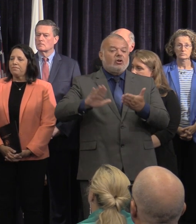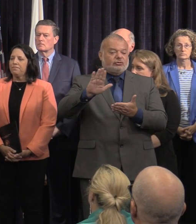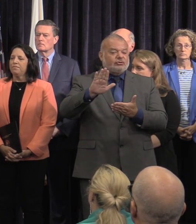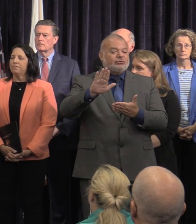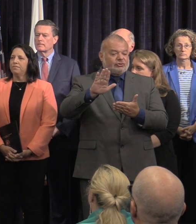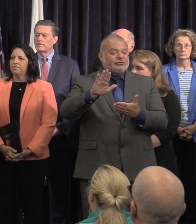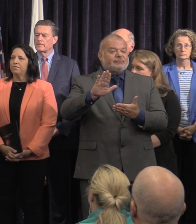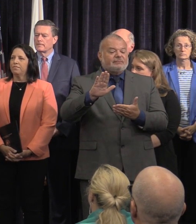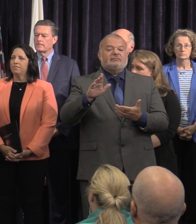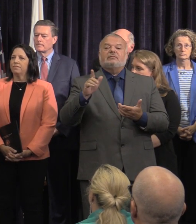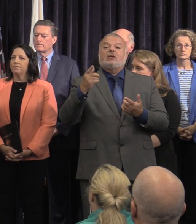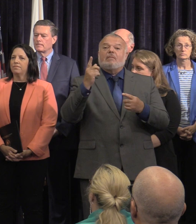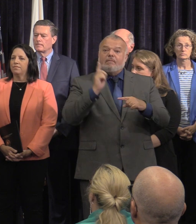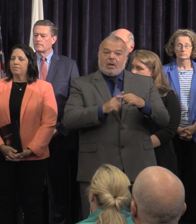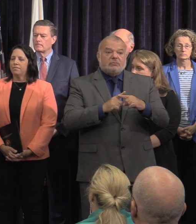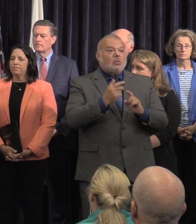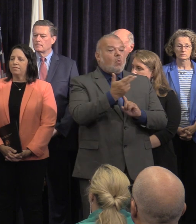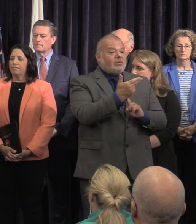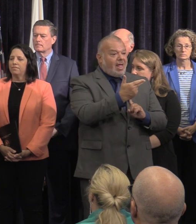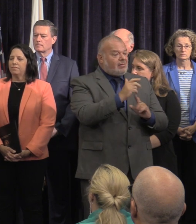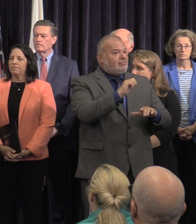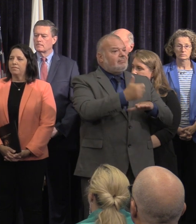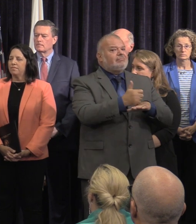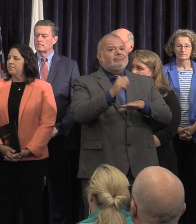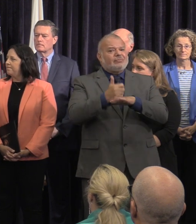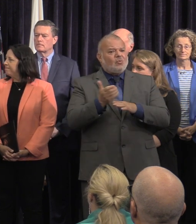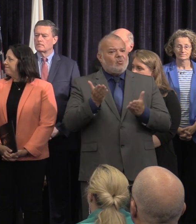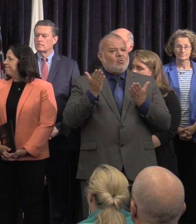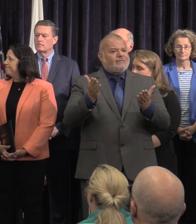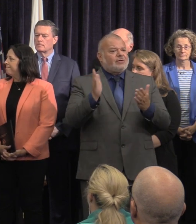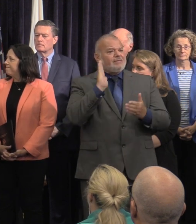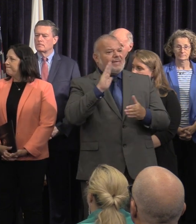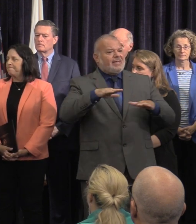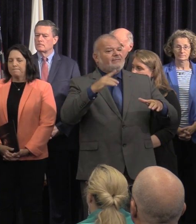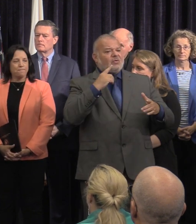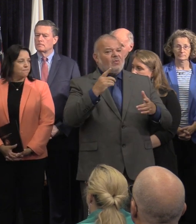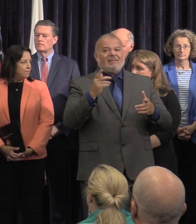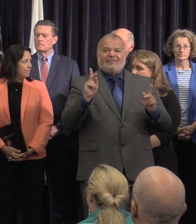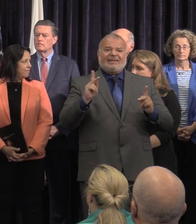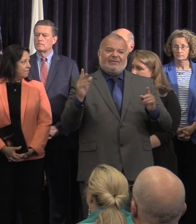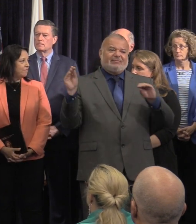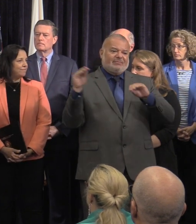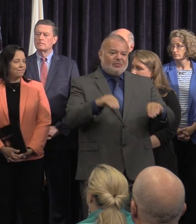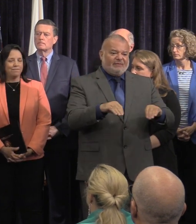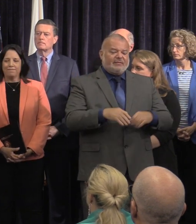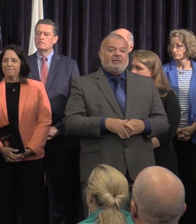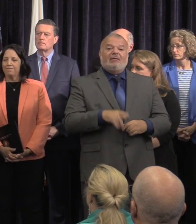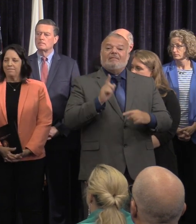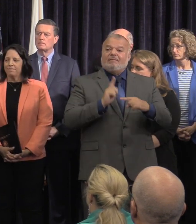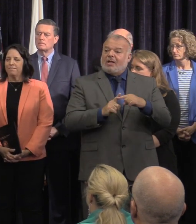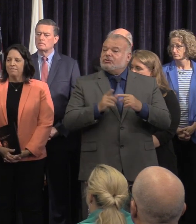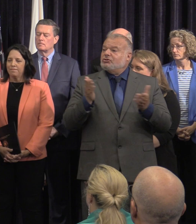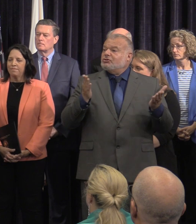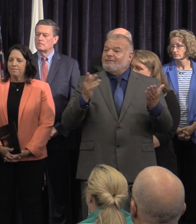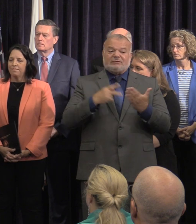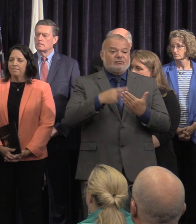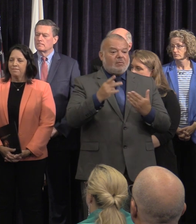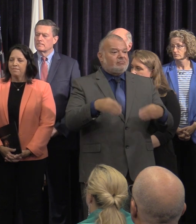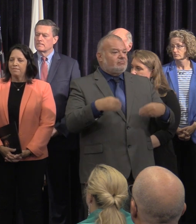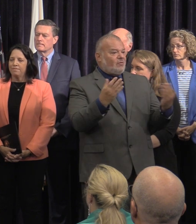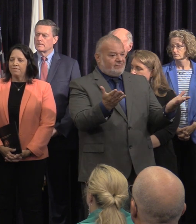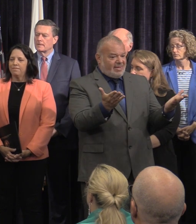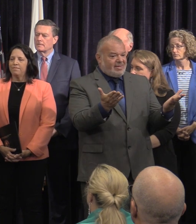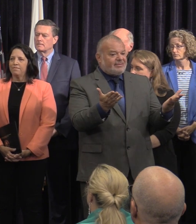services program for immigrants, the first of its kind in the United States. We are going to keep doing everything that we